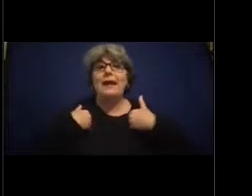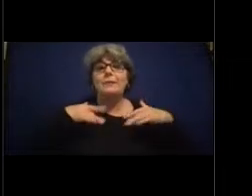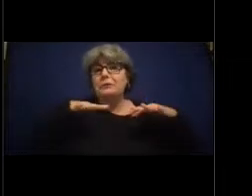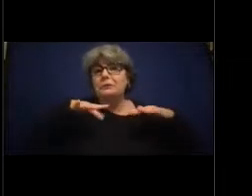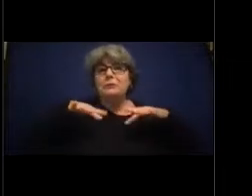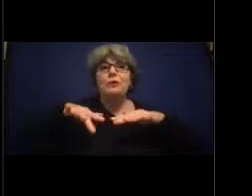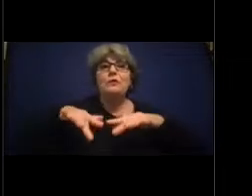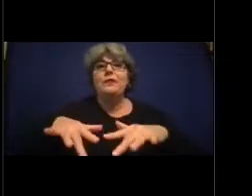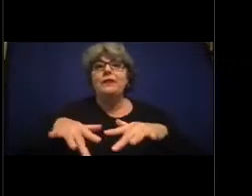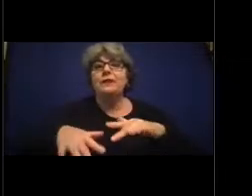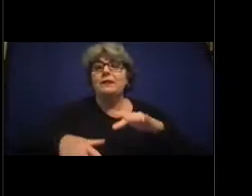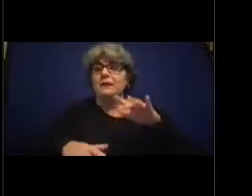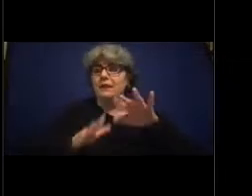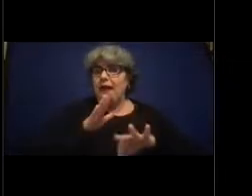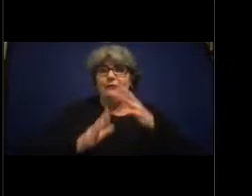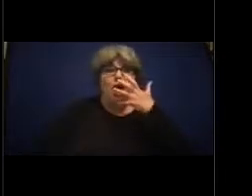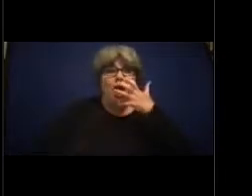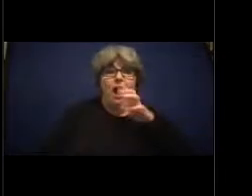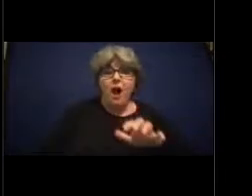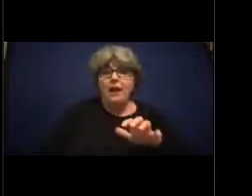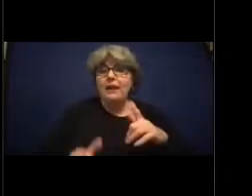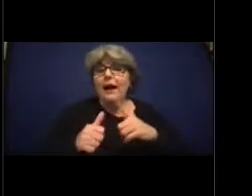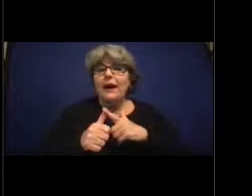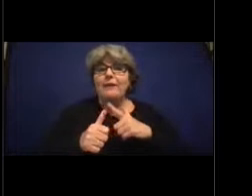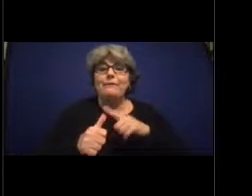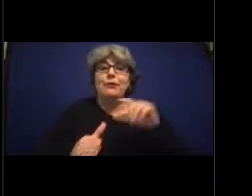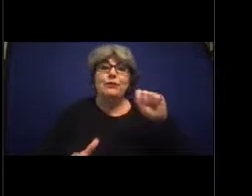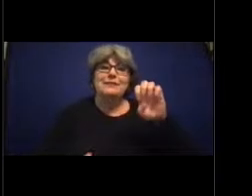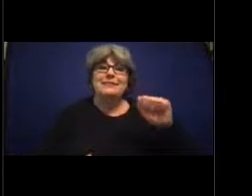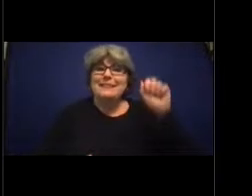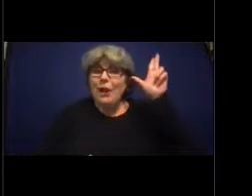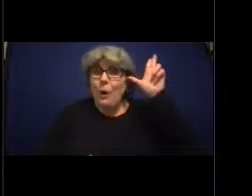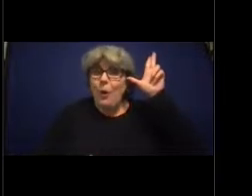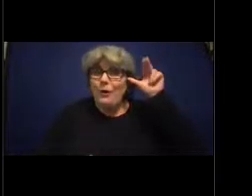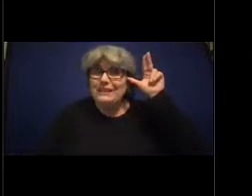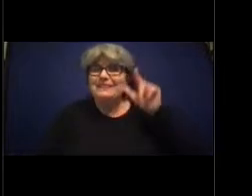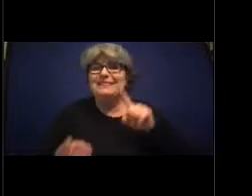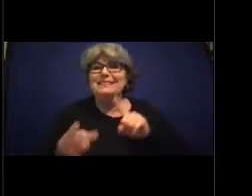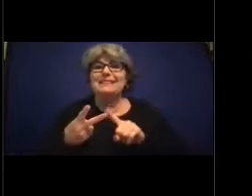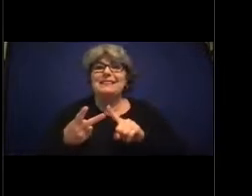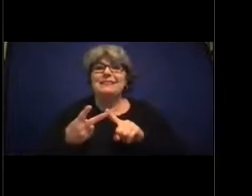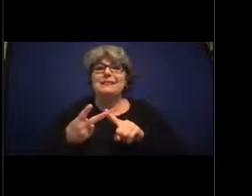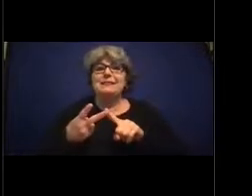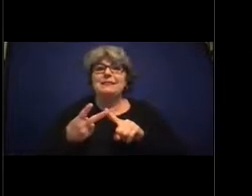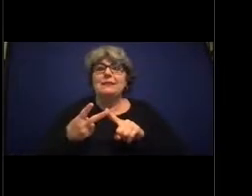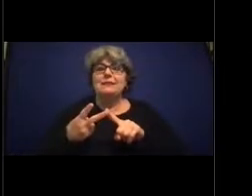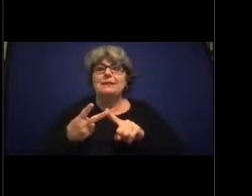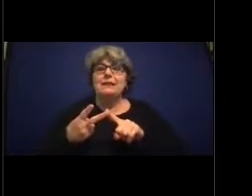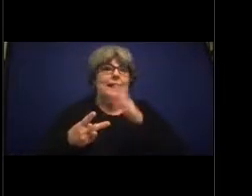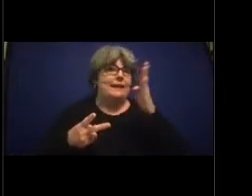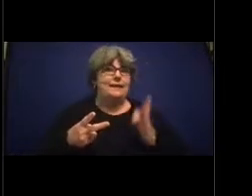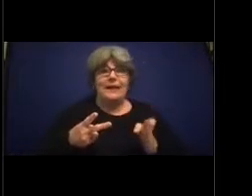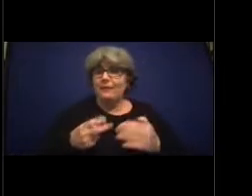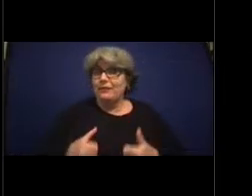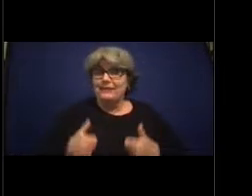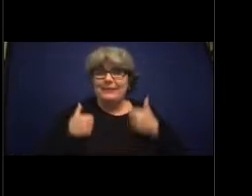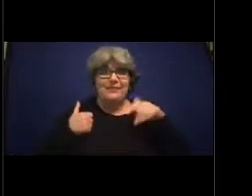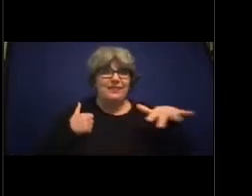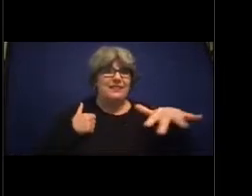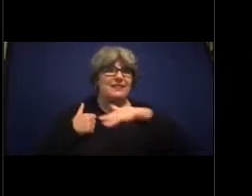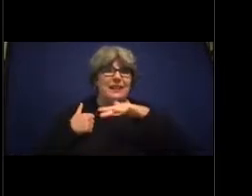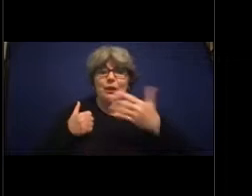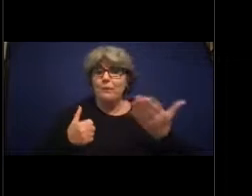we found after the heat wave our first seahorses in these eelgrass beds that have never been here before. So